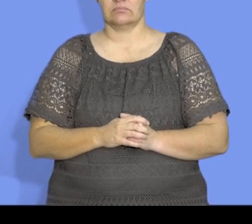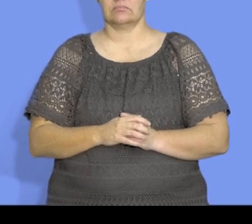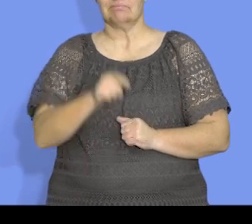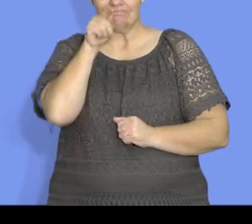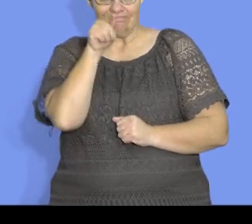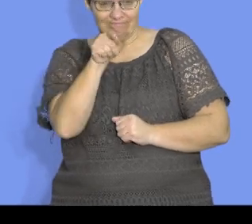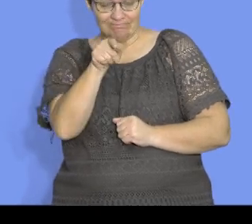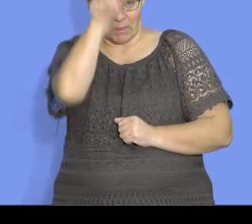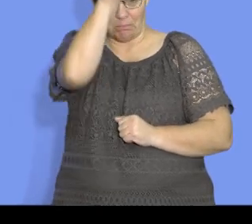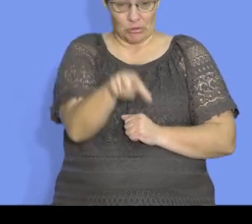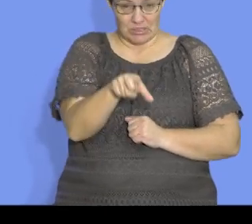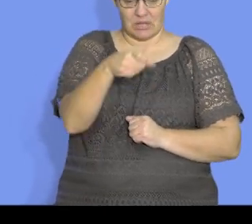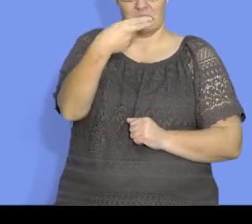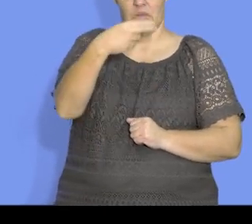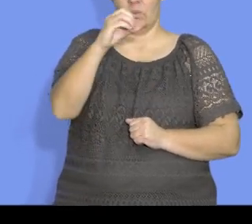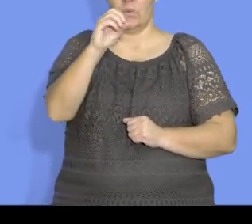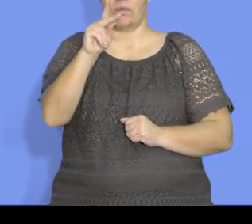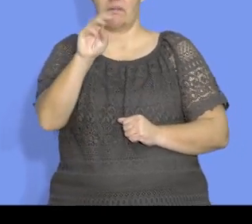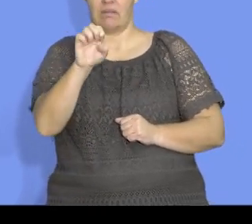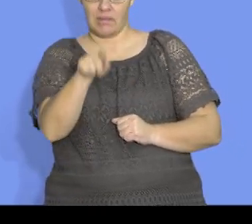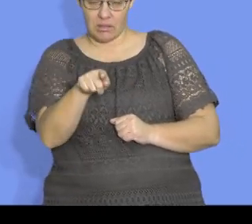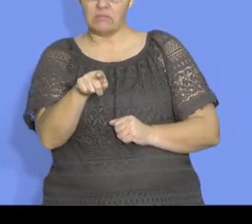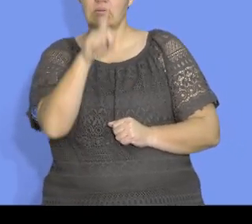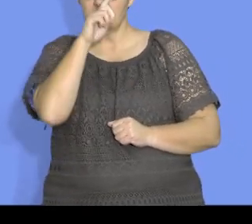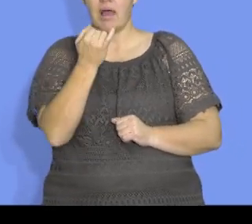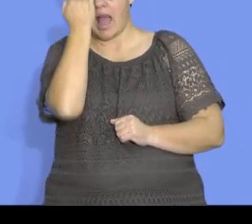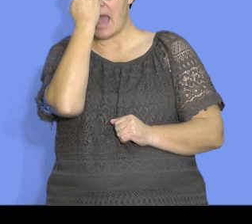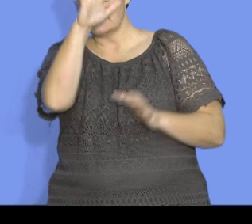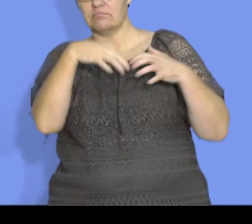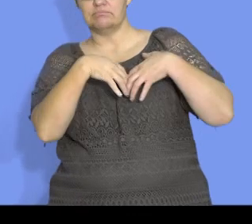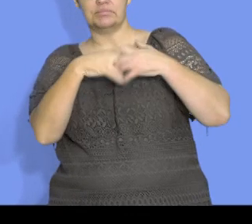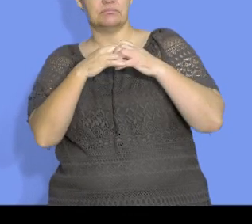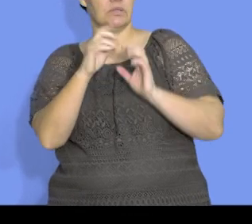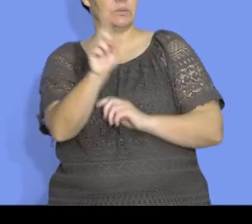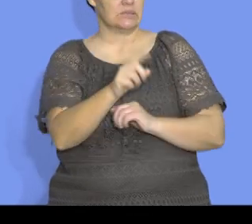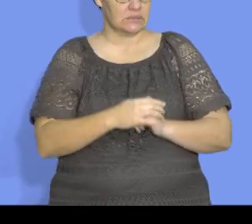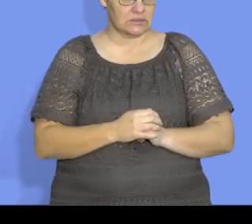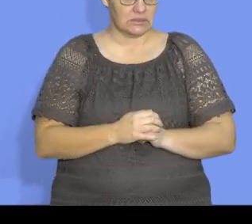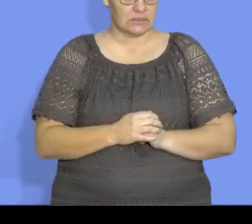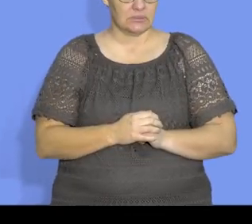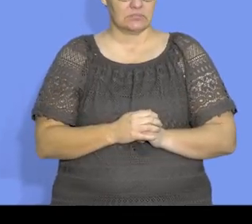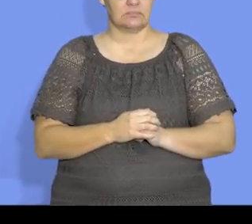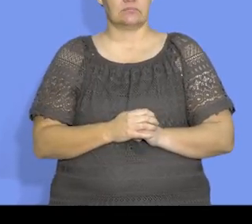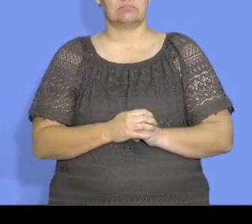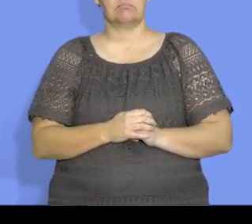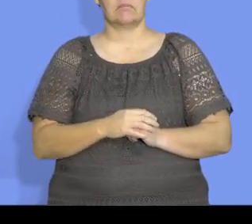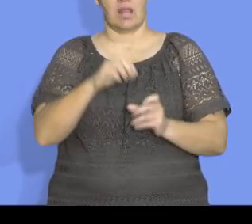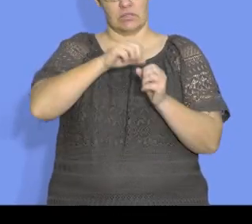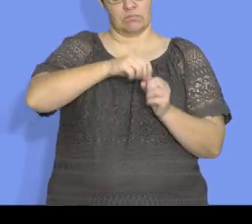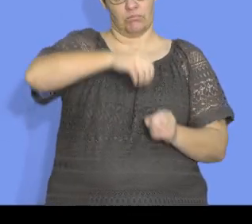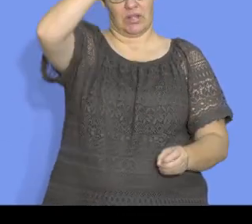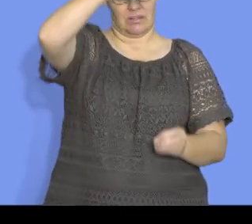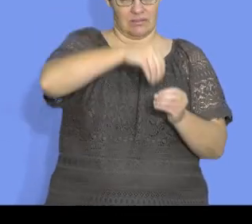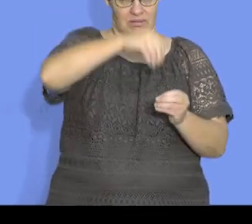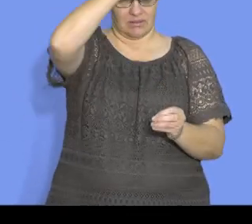James Hooke developed this idea of looking at a spring and